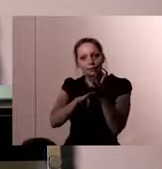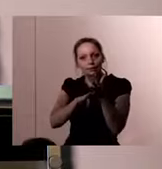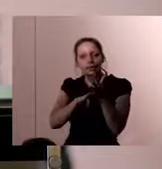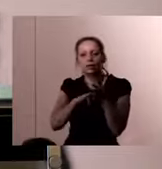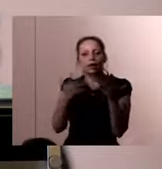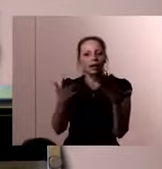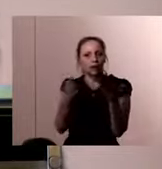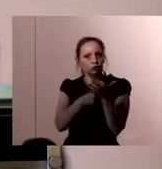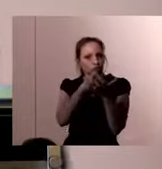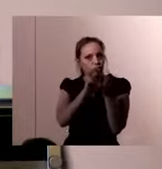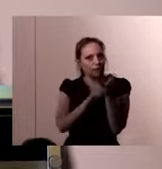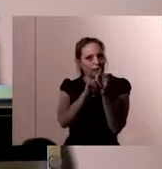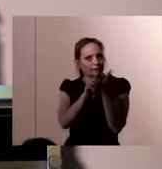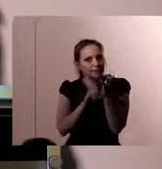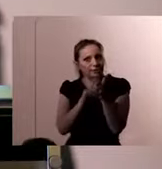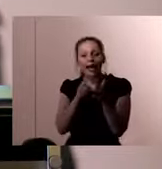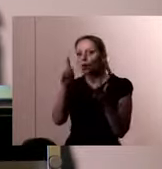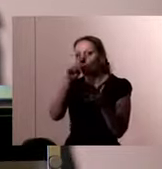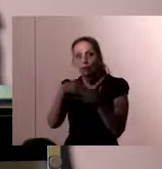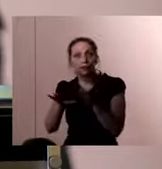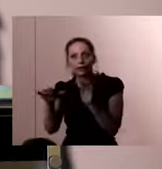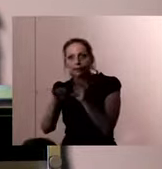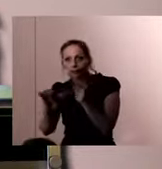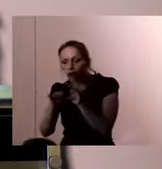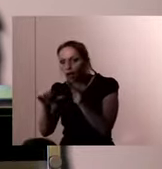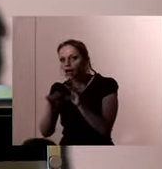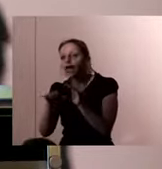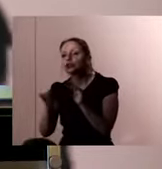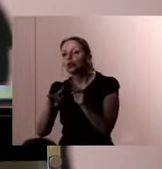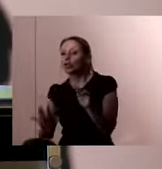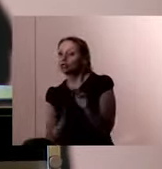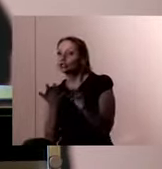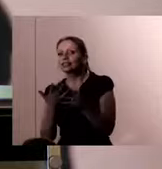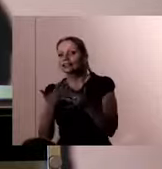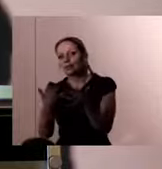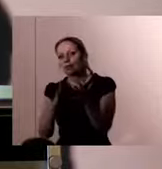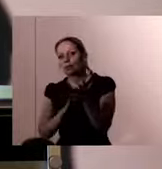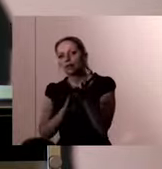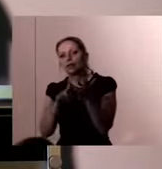estate lobby or they're people in finance who have a direct interest in how many mortgages you want to take out.